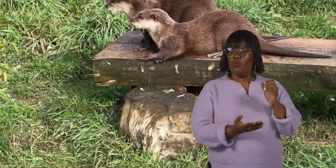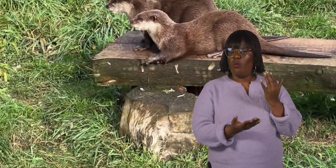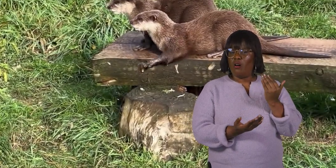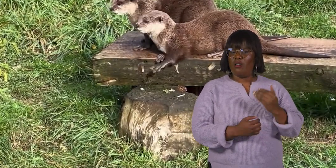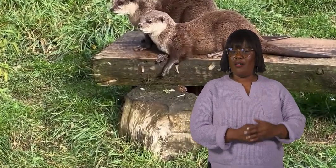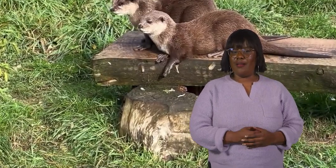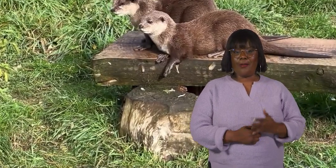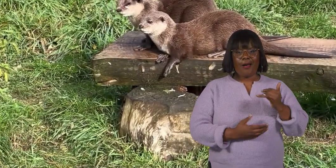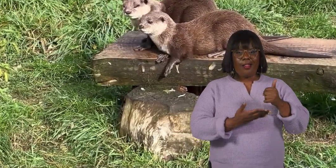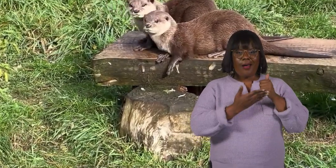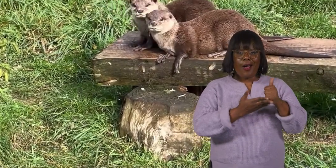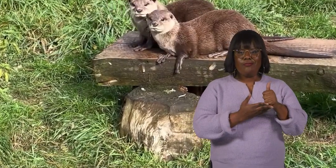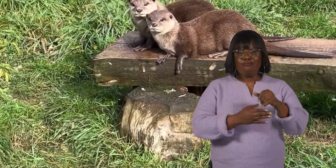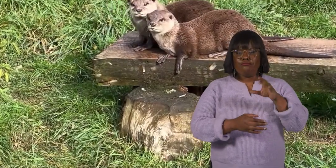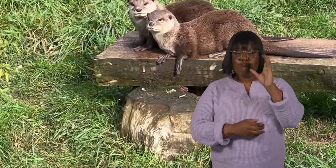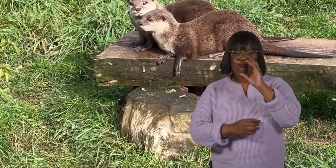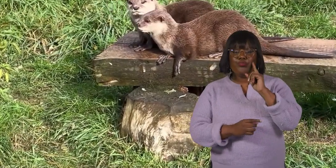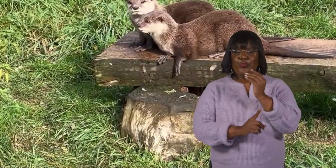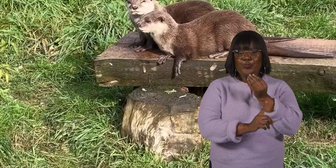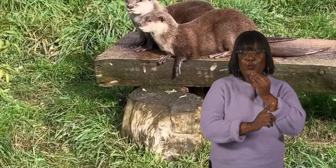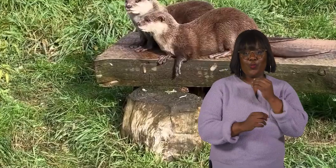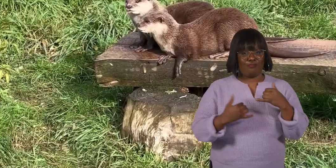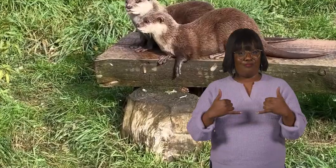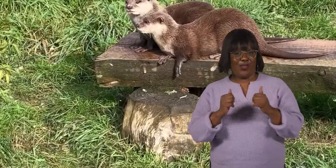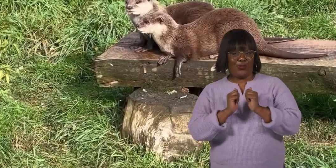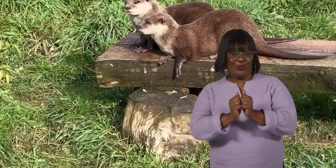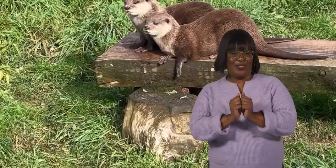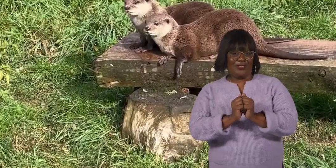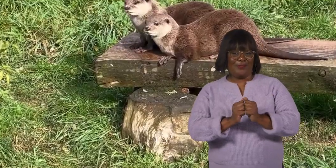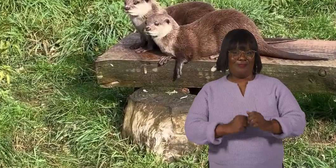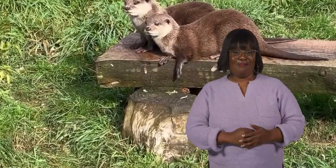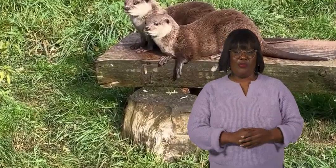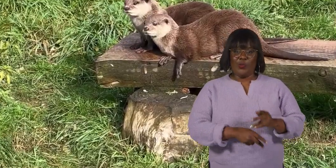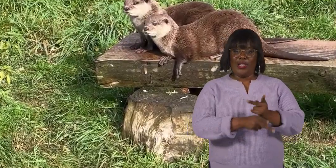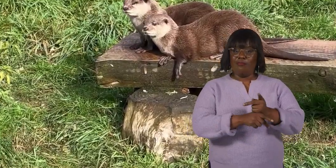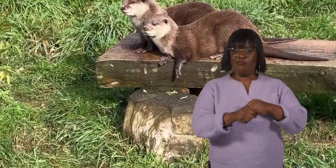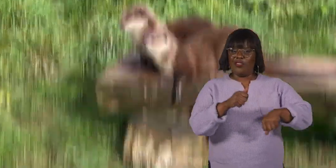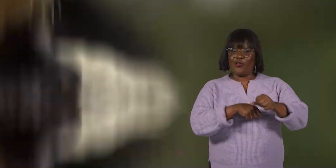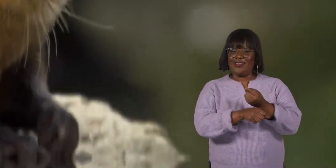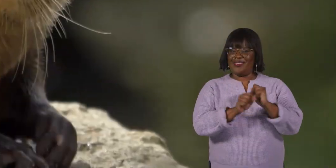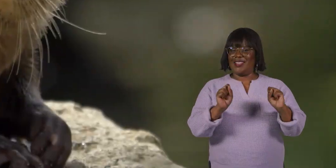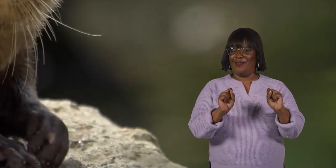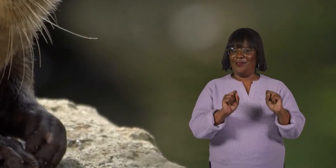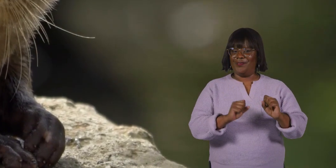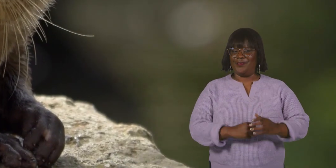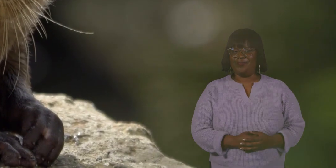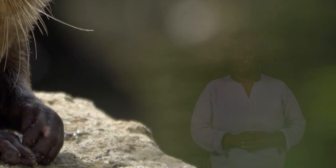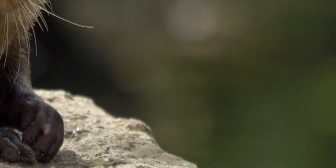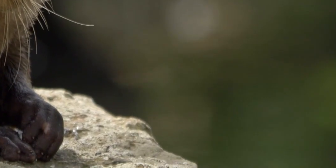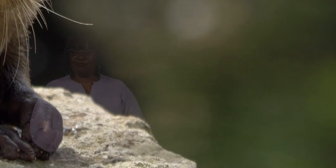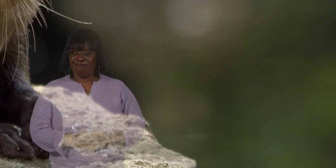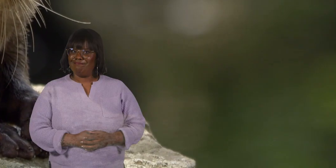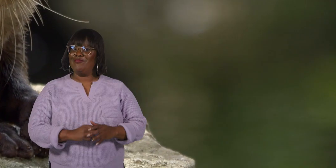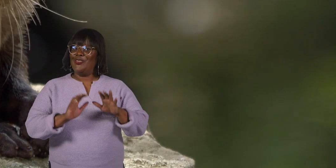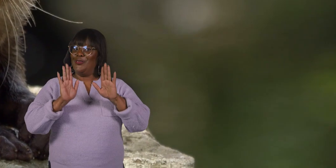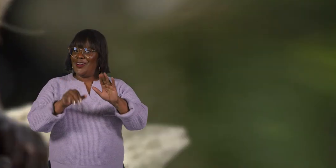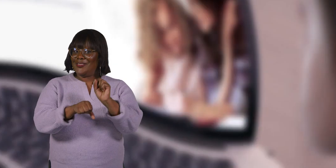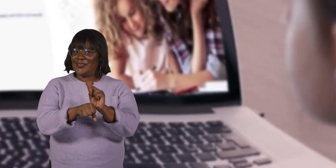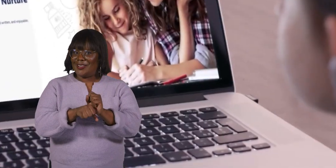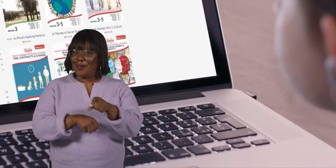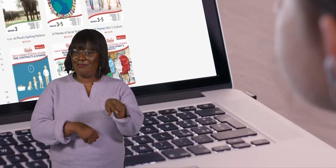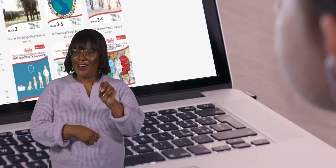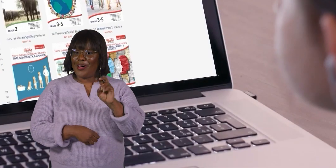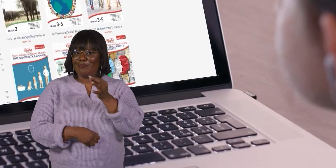To help each other find food, to play together, and to keep each other safe. Well done, otter experts!